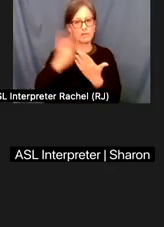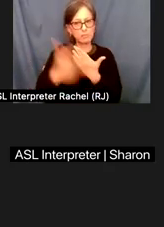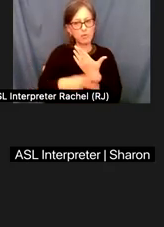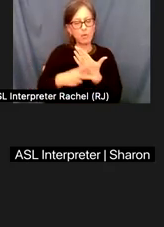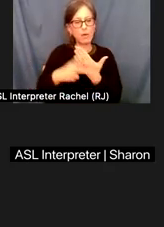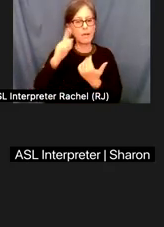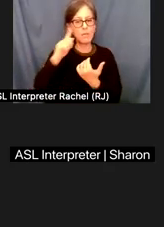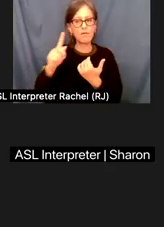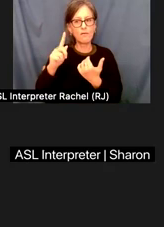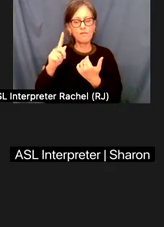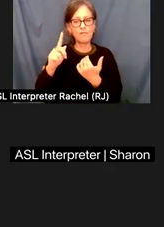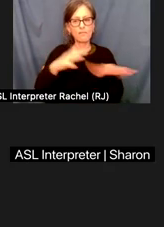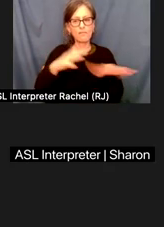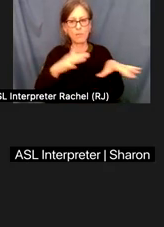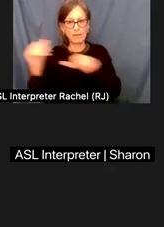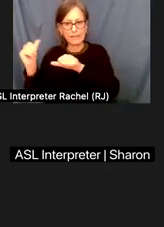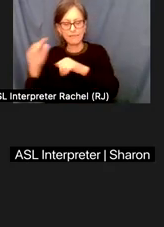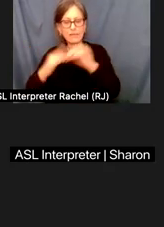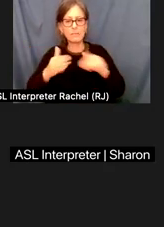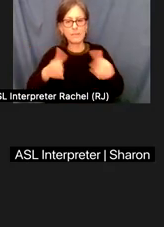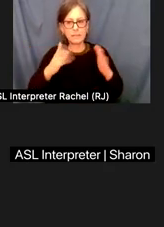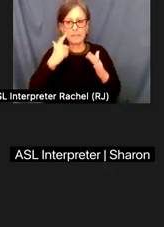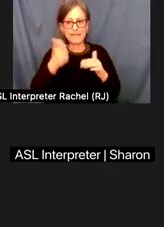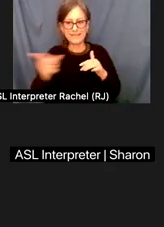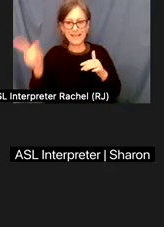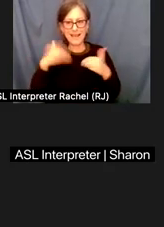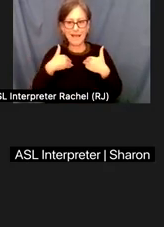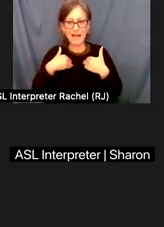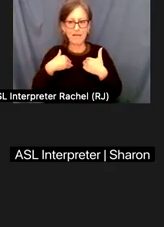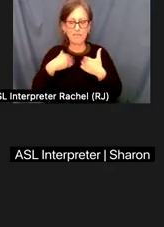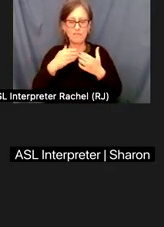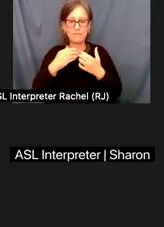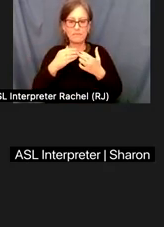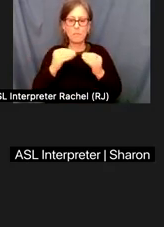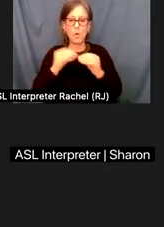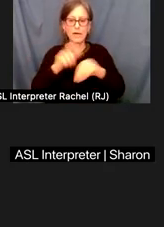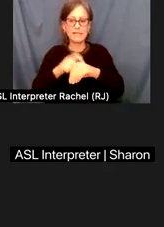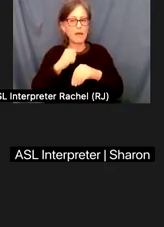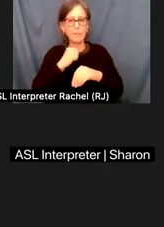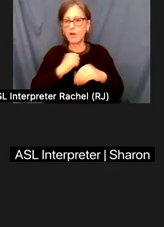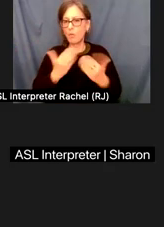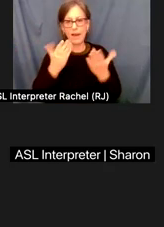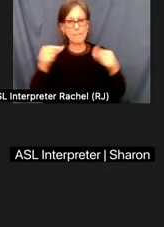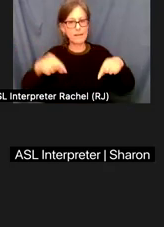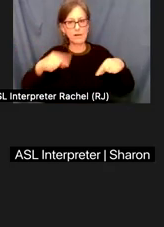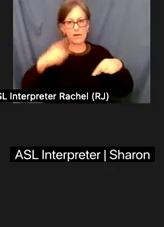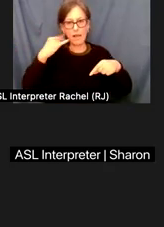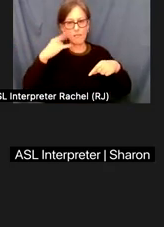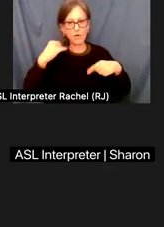for actually getting out of the buildings because they have that amount of time. We don't recommend that here.